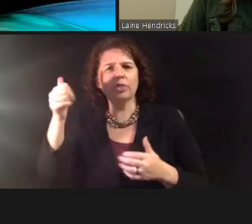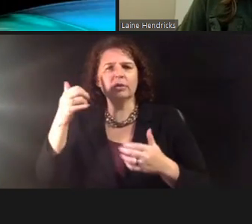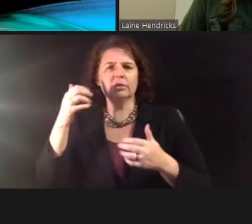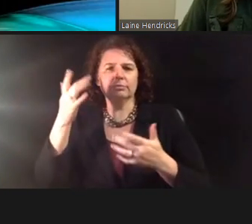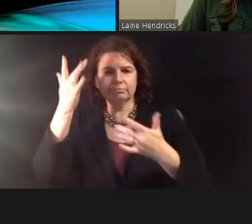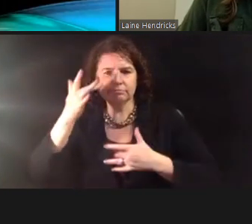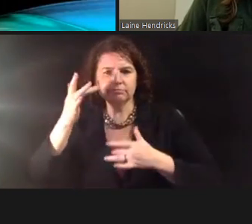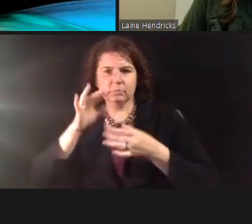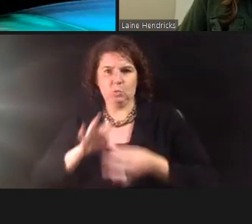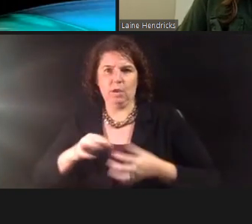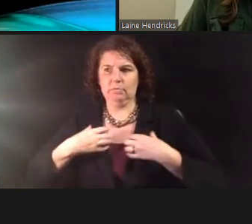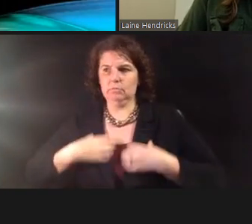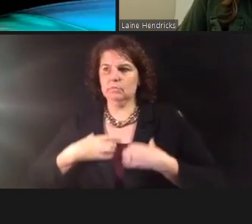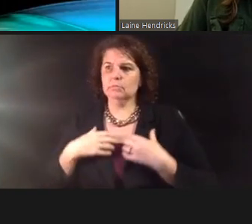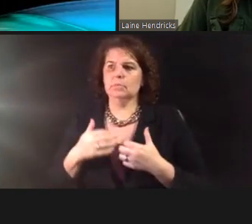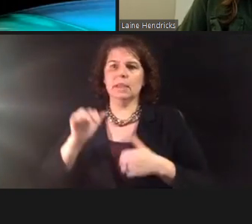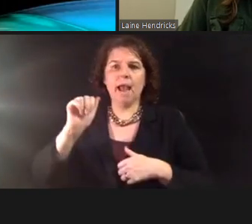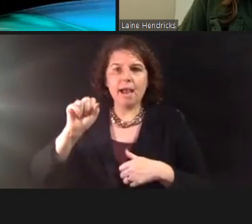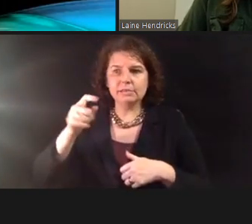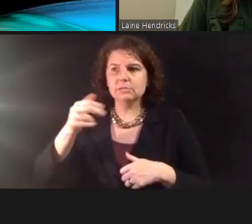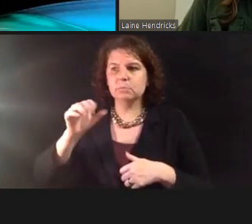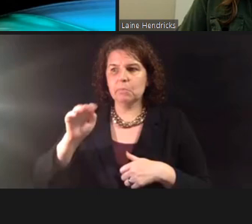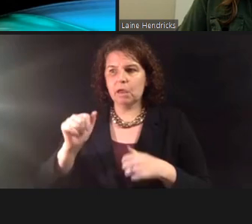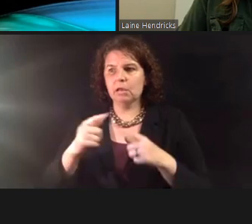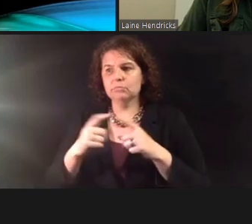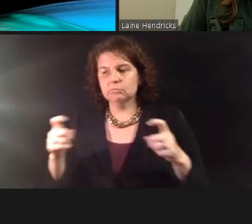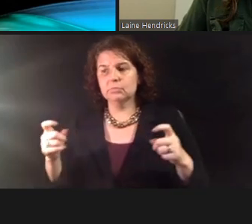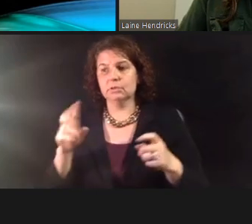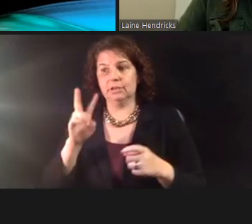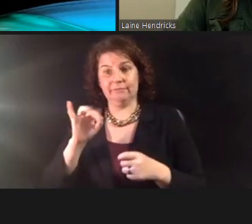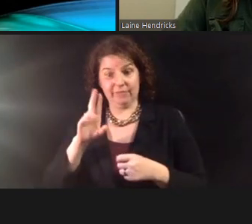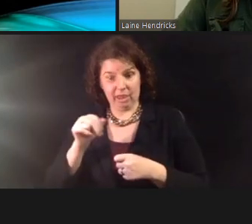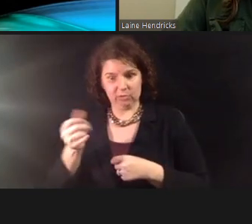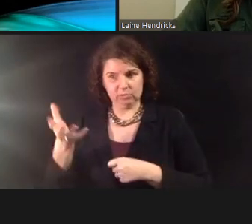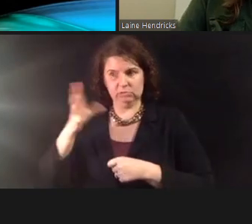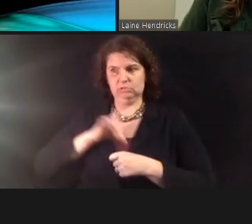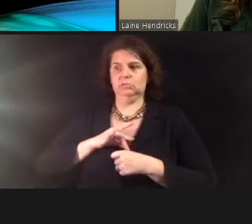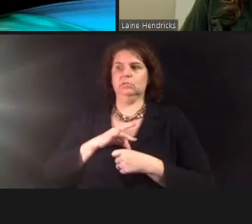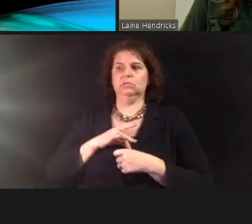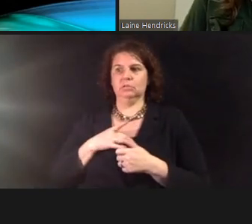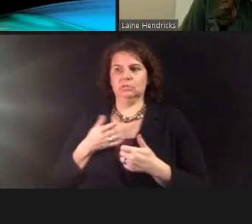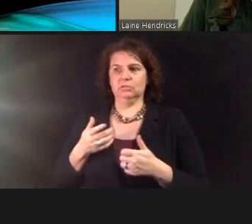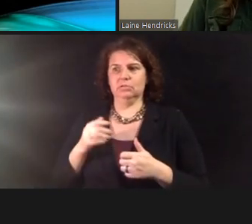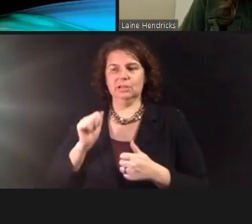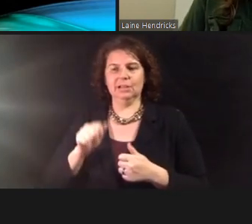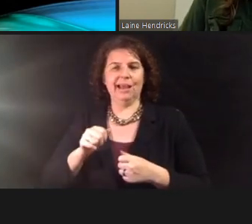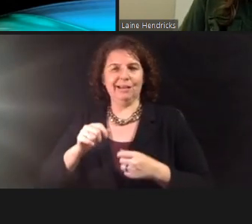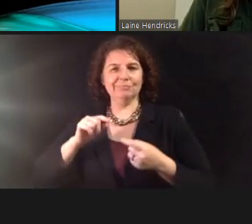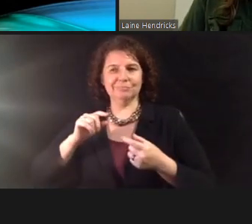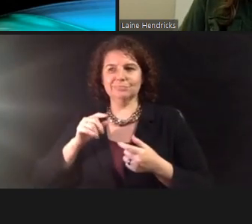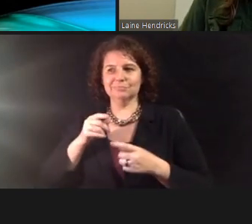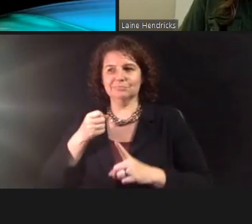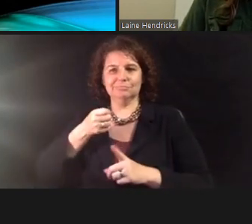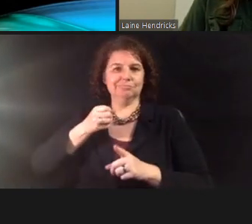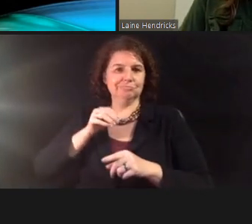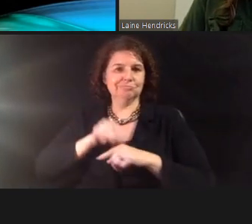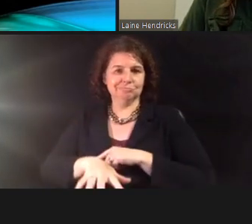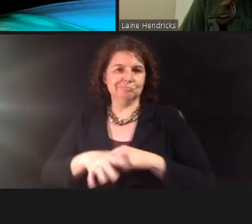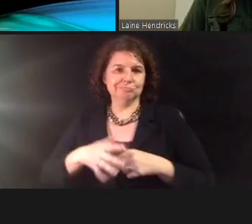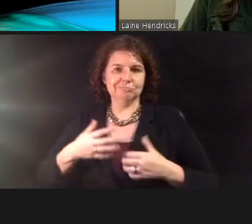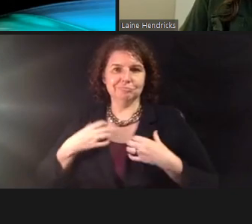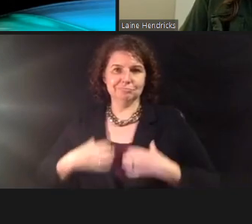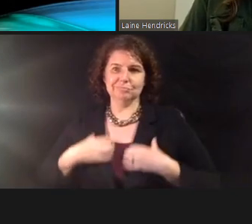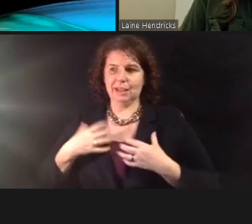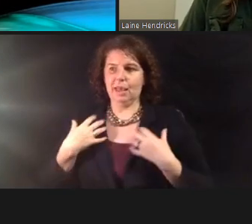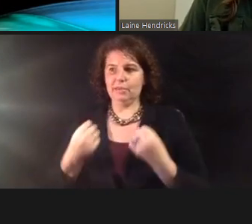this virus is part of our community. And I think a more common threat to us would be smoking